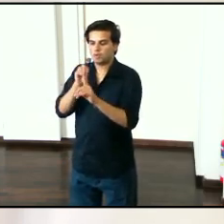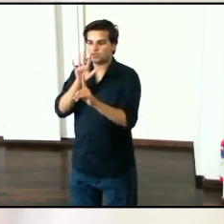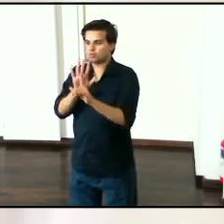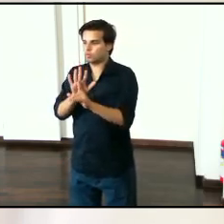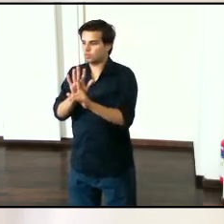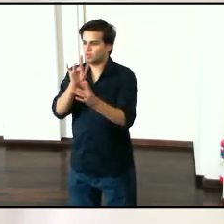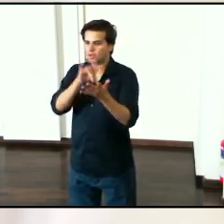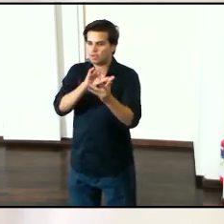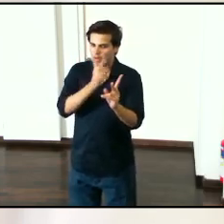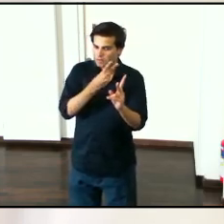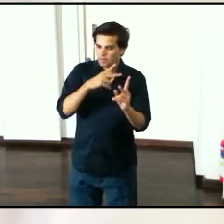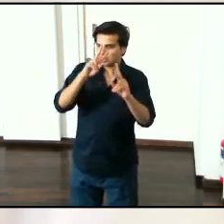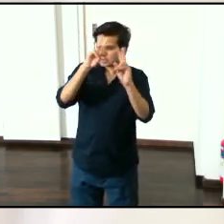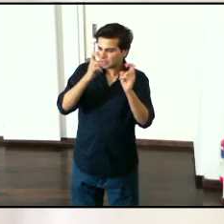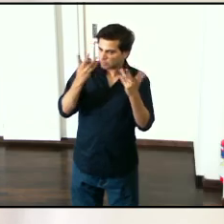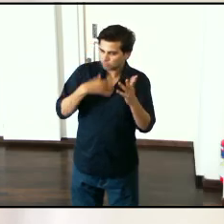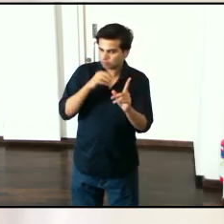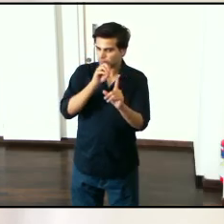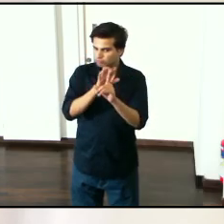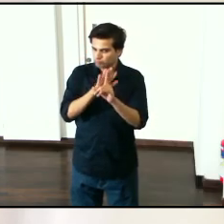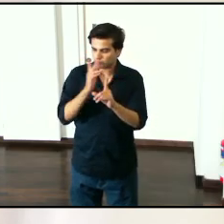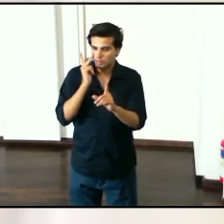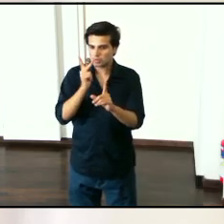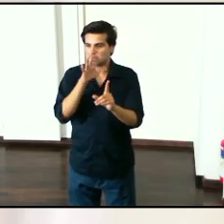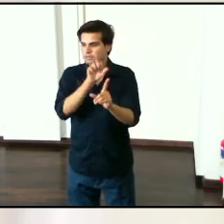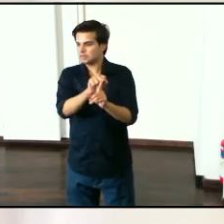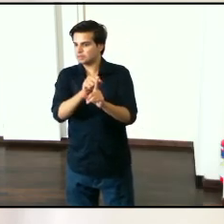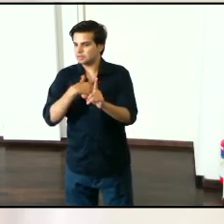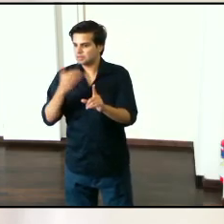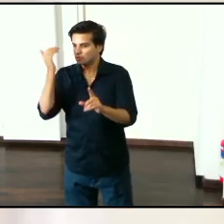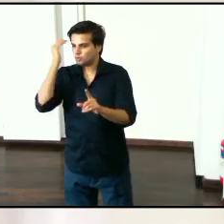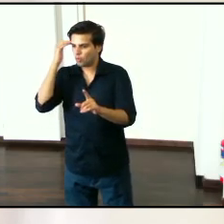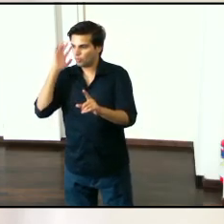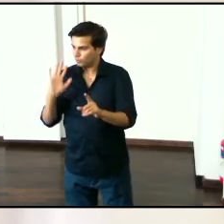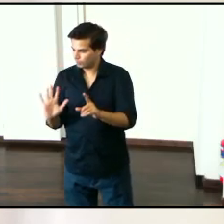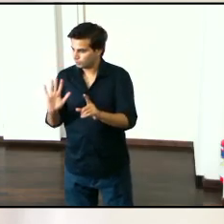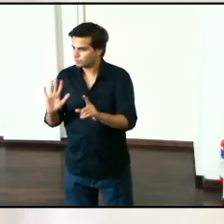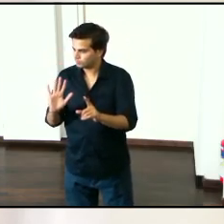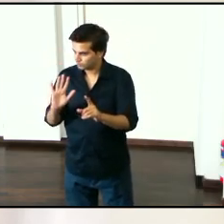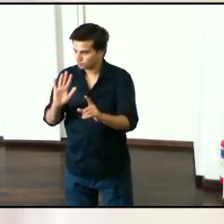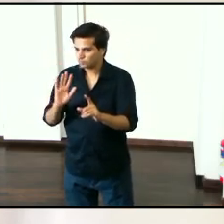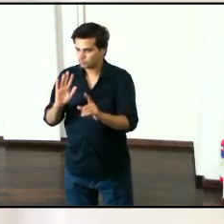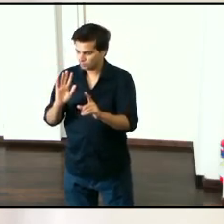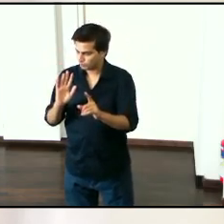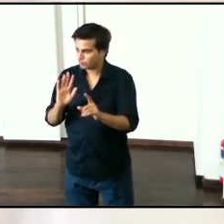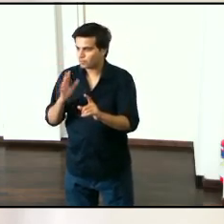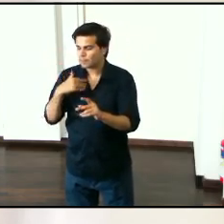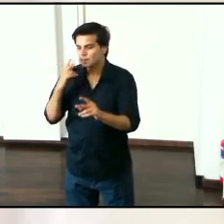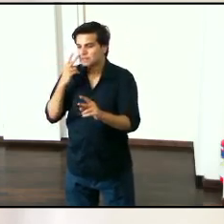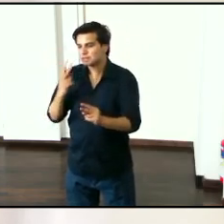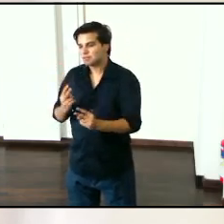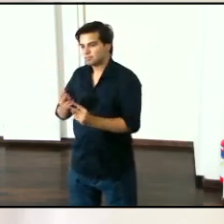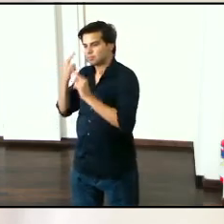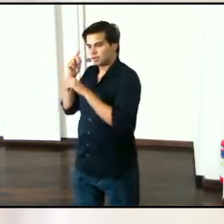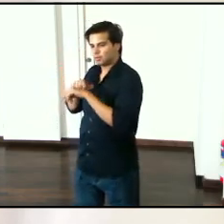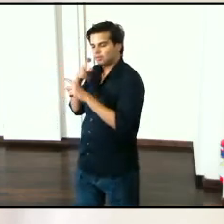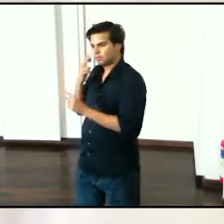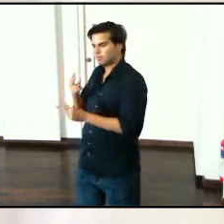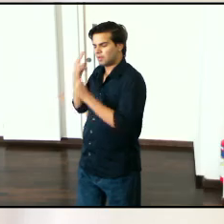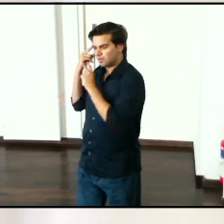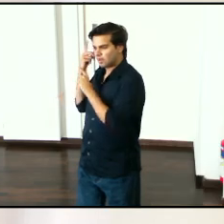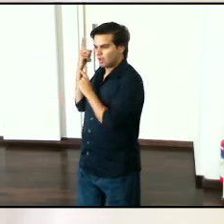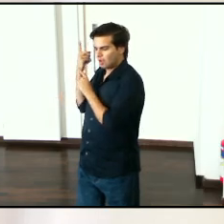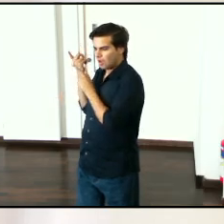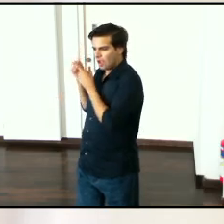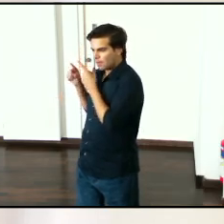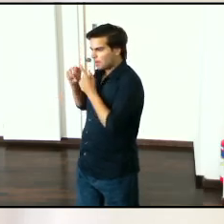the kinds of themes that are addressed here, right? And to also move back in time and think about a different kind